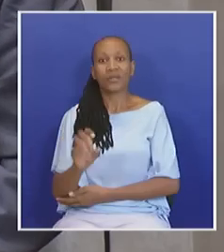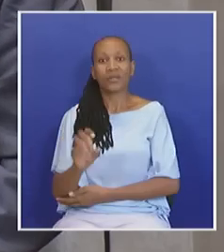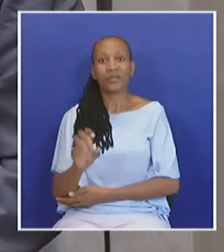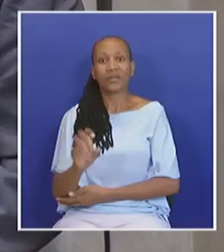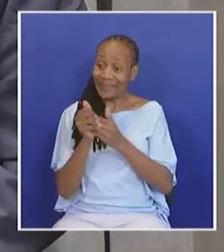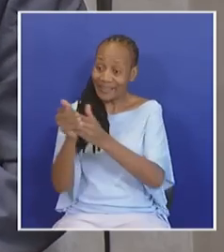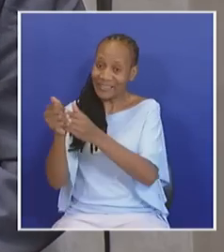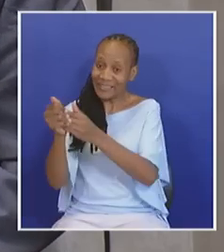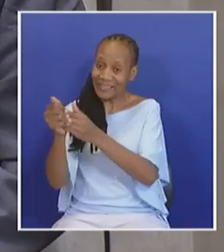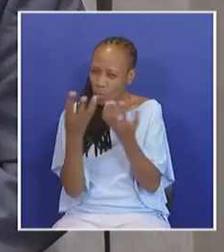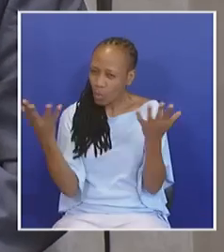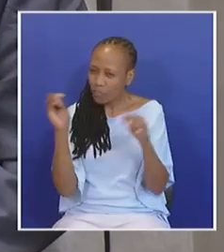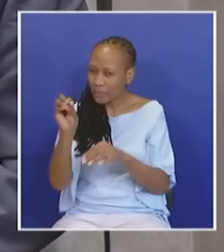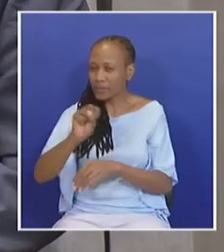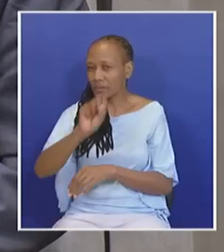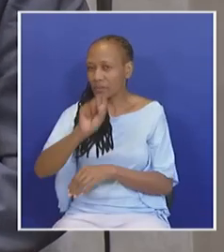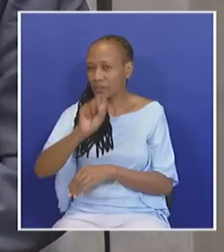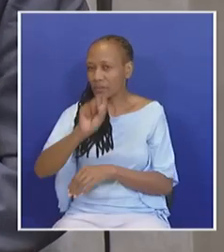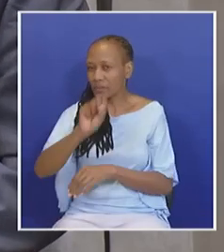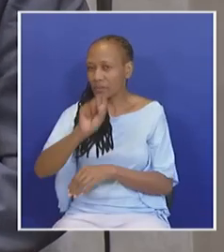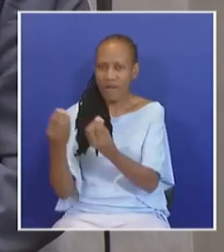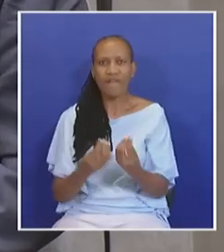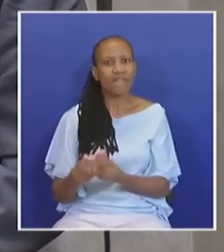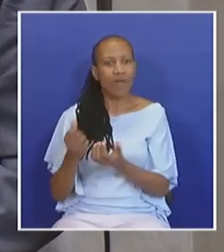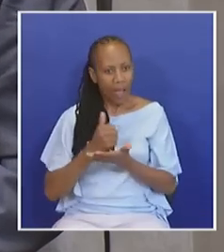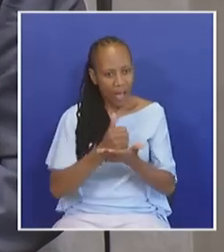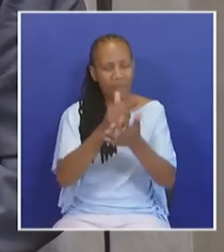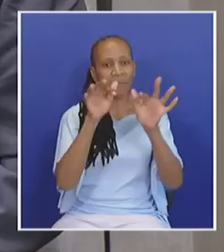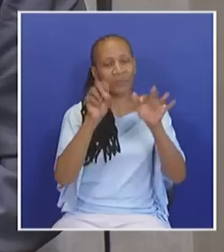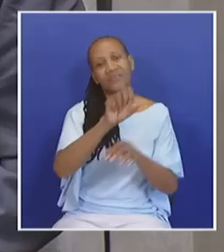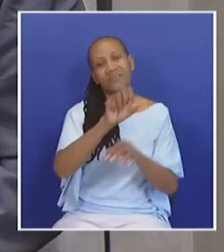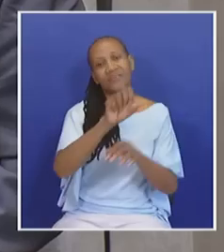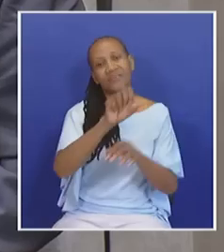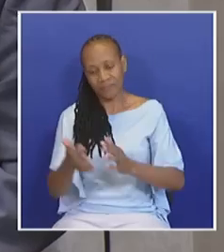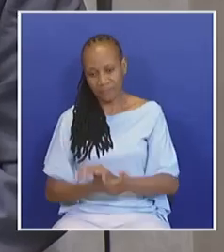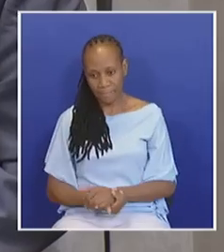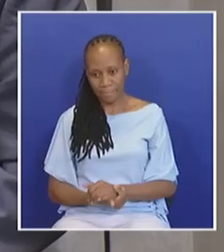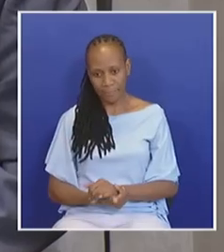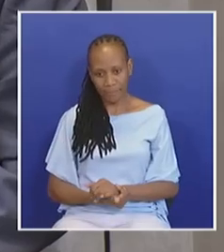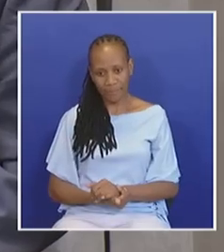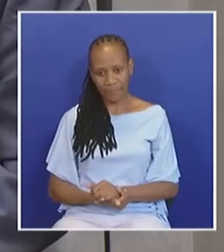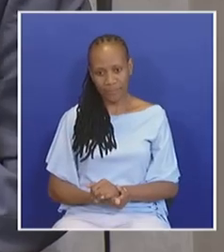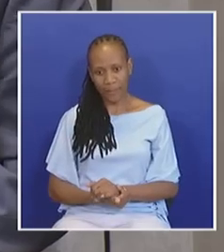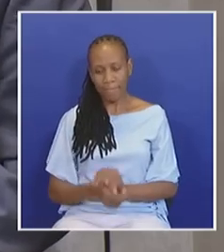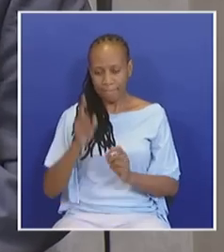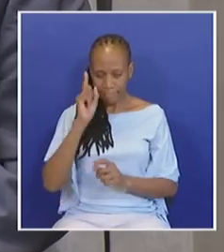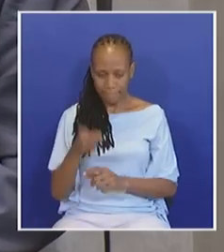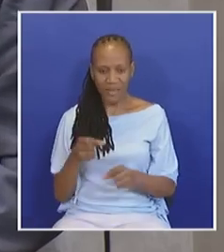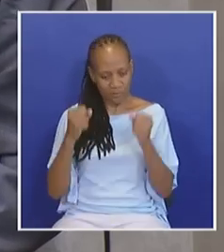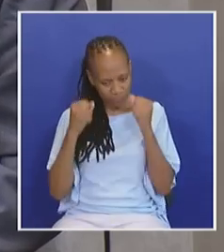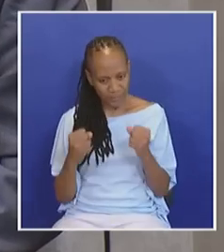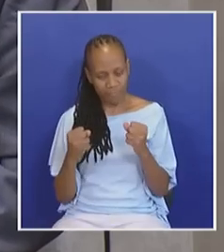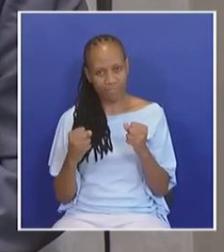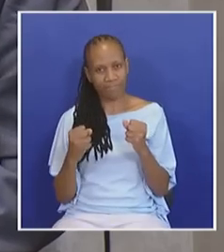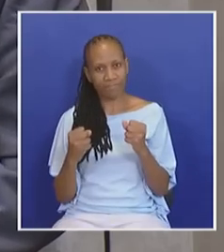duty to set an example to our fellow South Africans. We need to maintain the moral high ground by